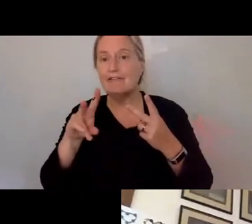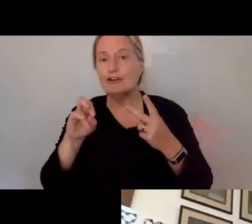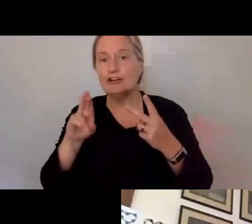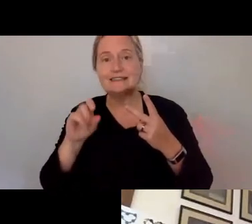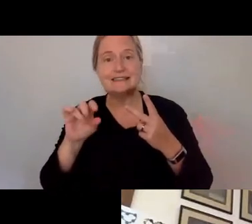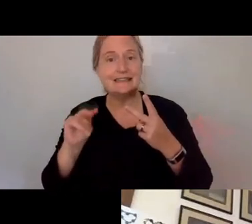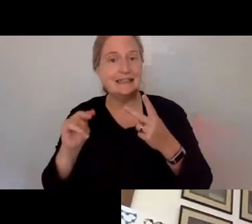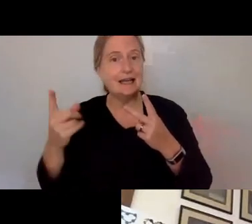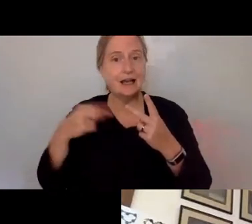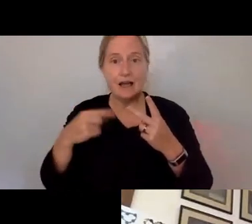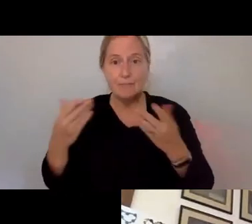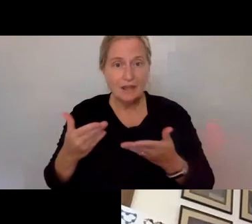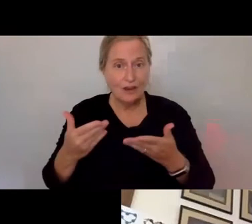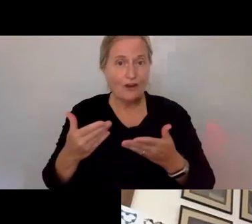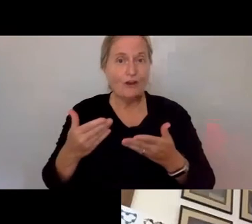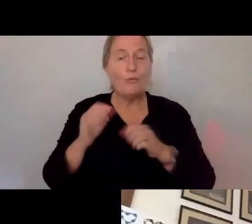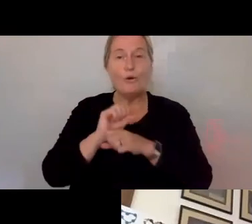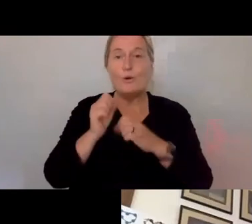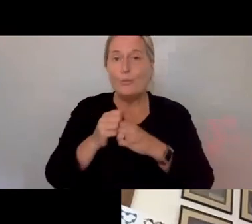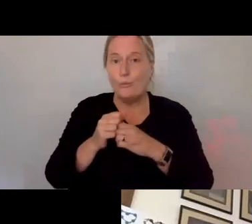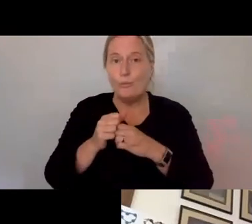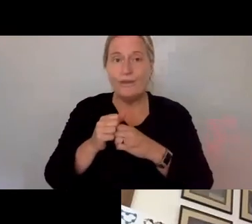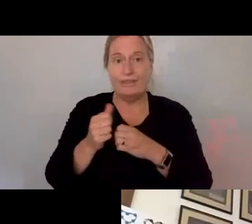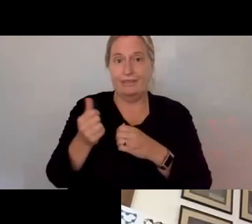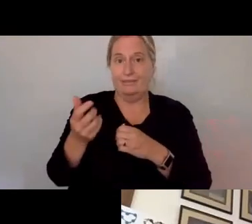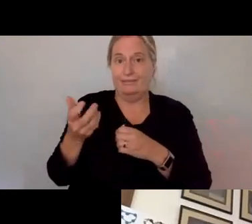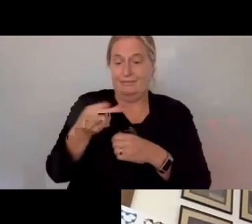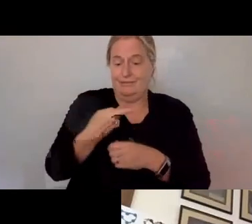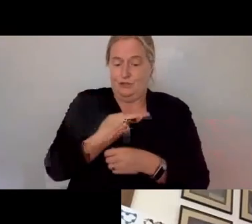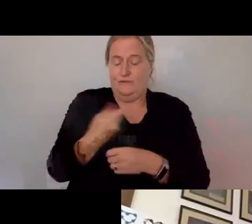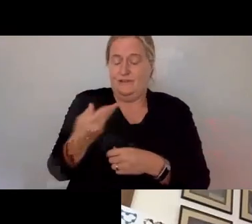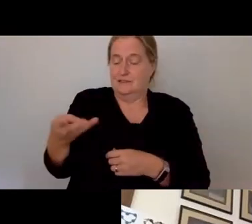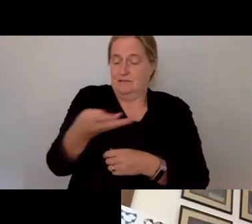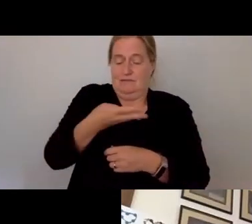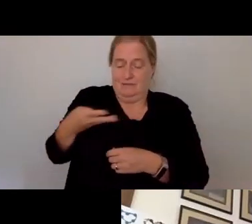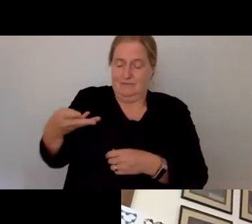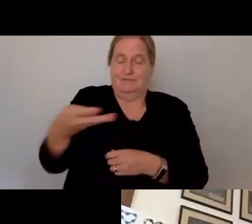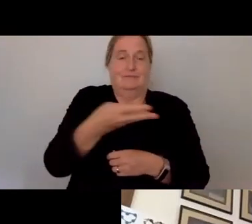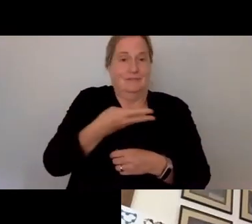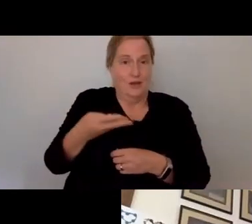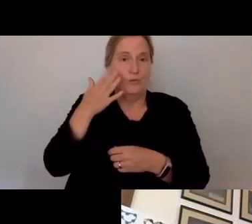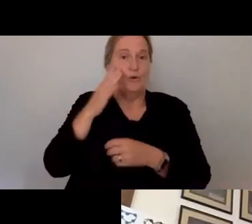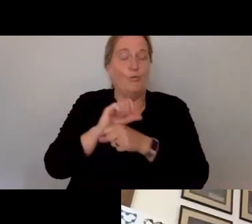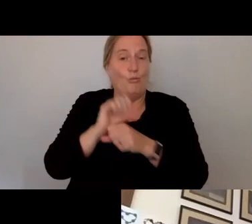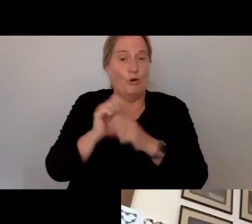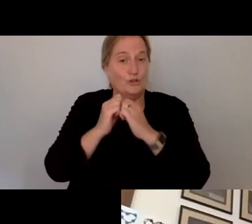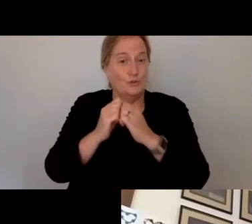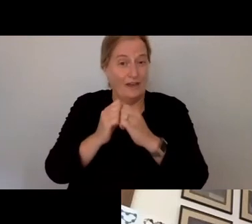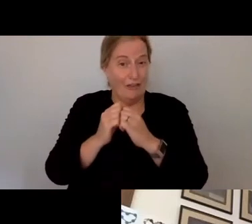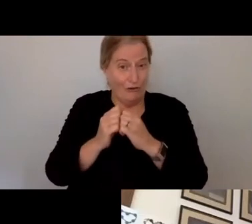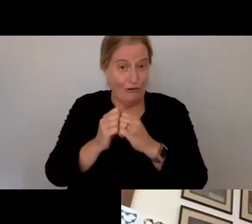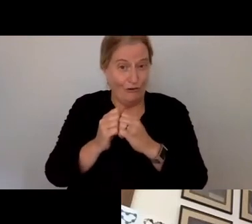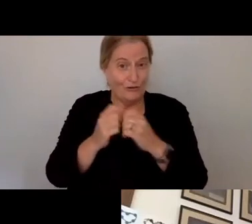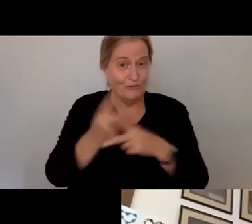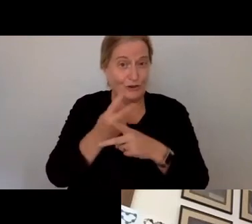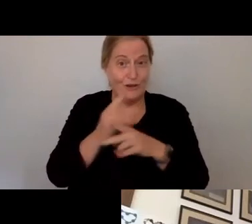with Senator Abeler's office, my office, and with Bobby Silverstein, is where we came up with these 7 key connects. Well,